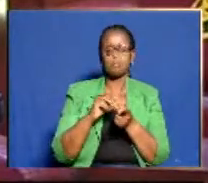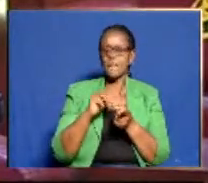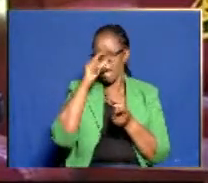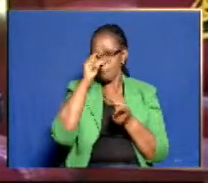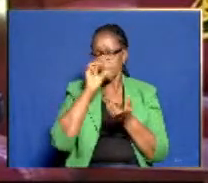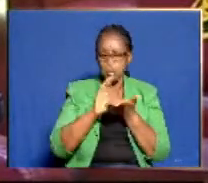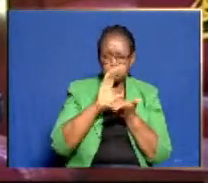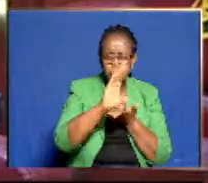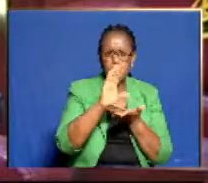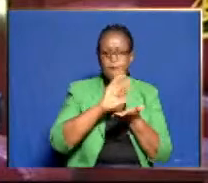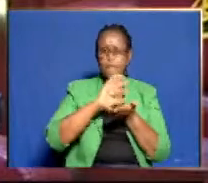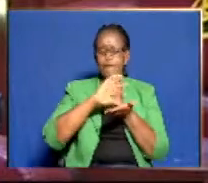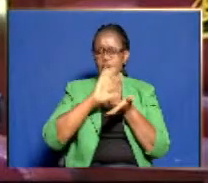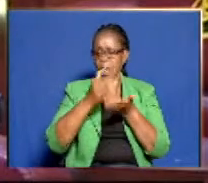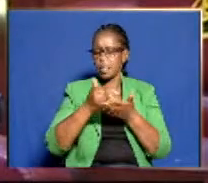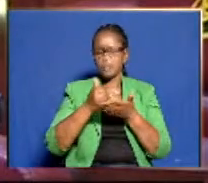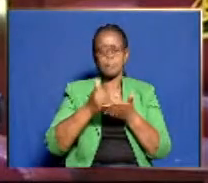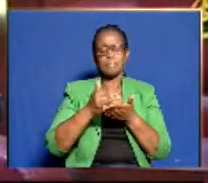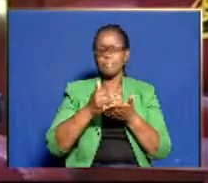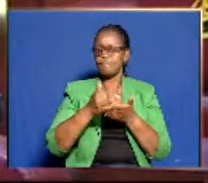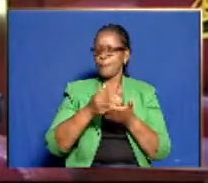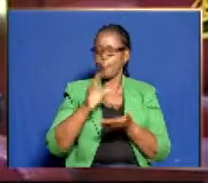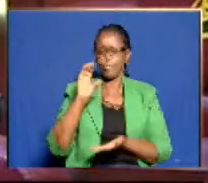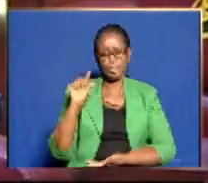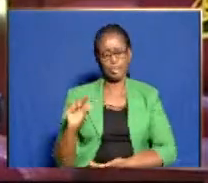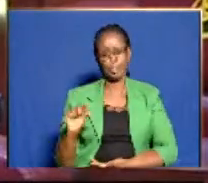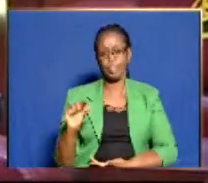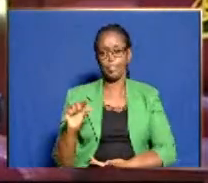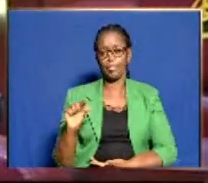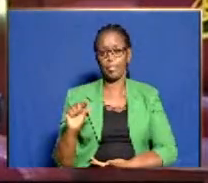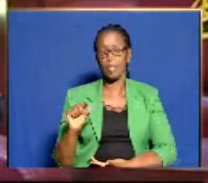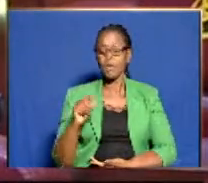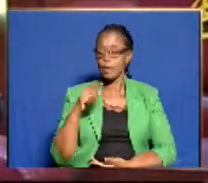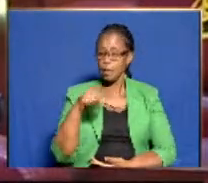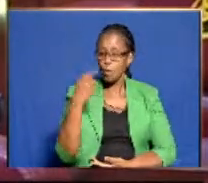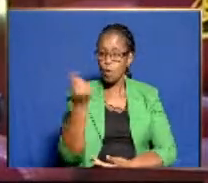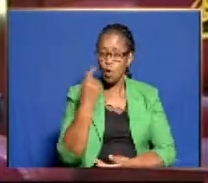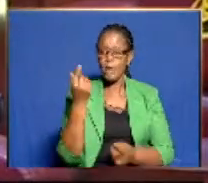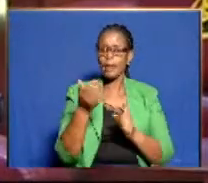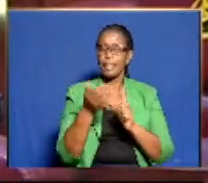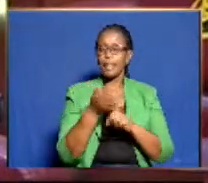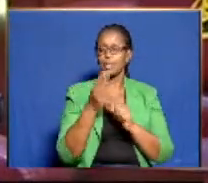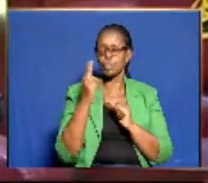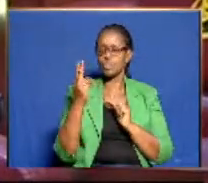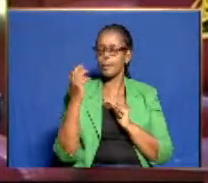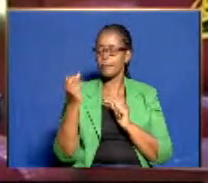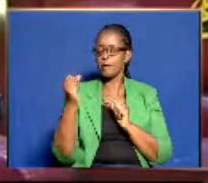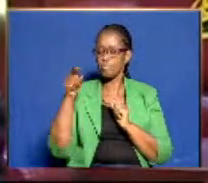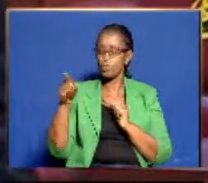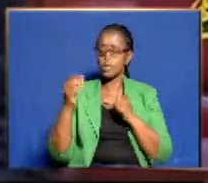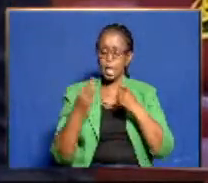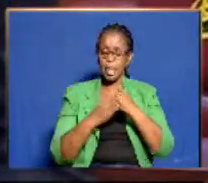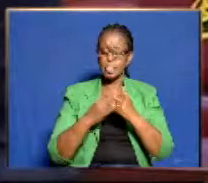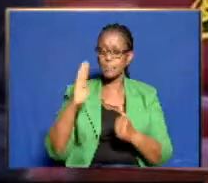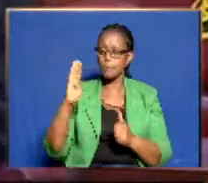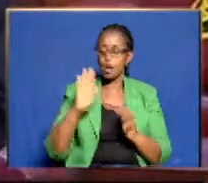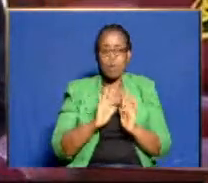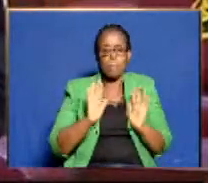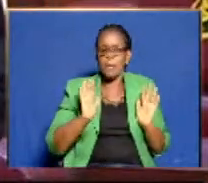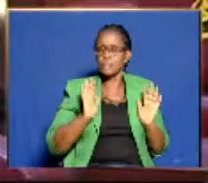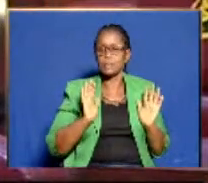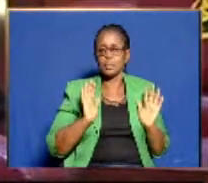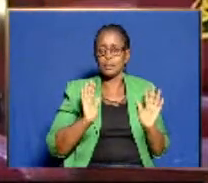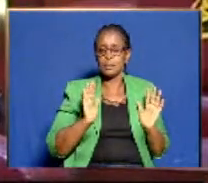say grossly underfunded, it is underfunded to the tune of 25.8 billion, which I